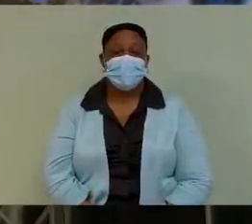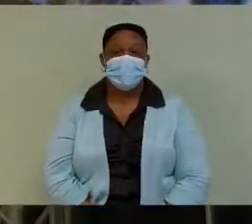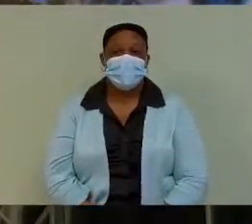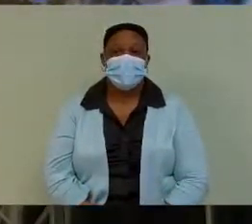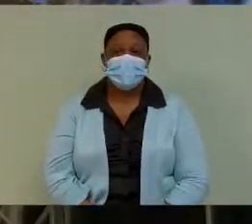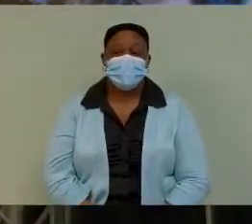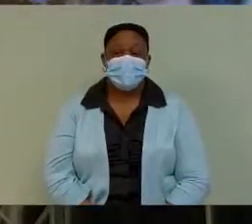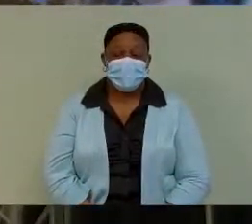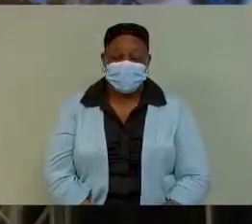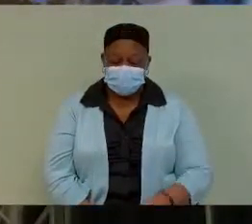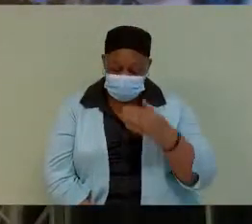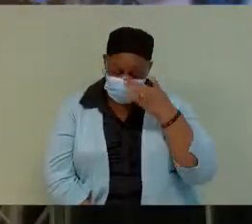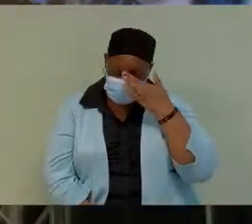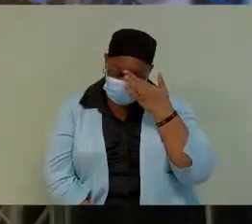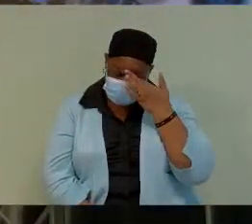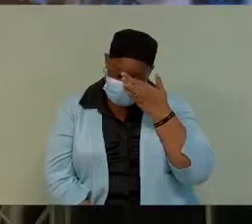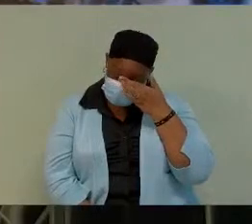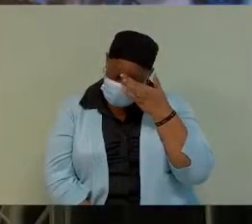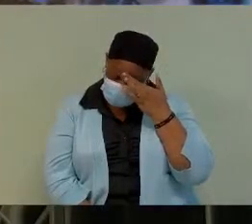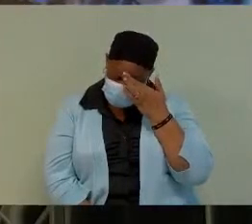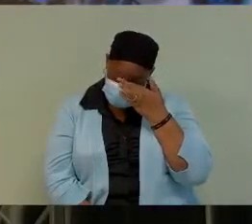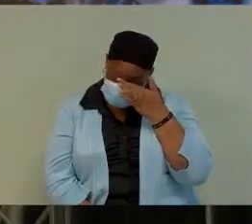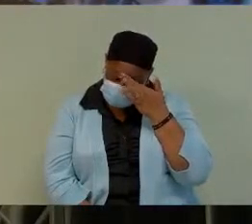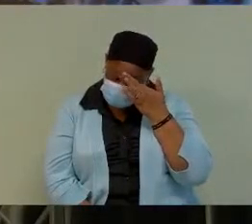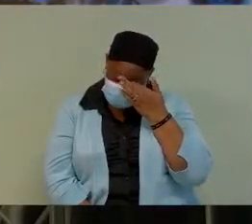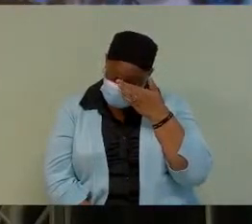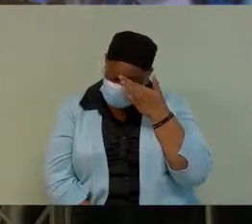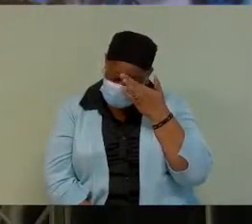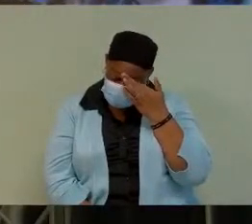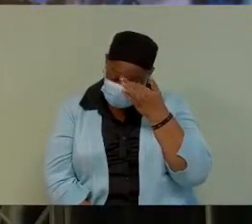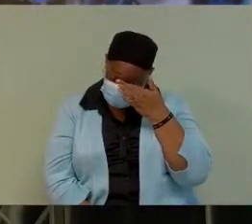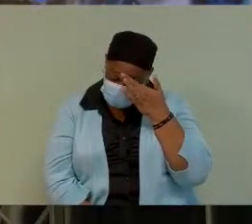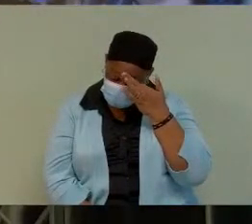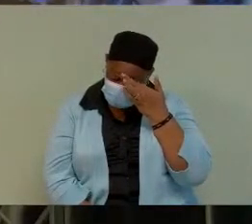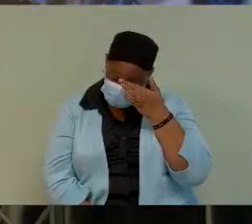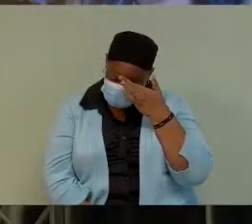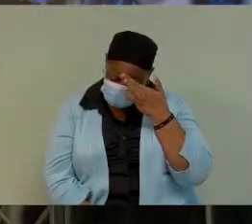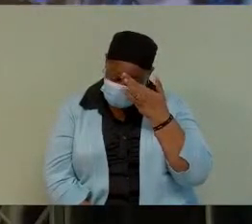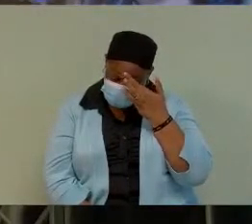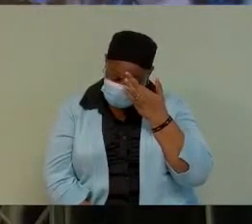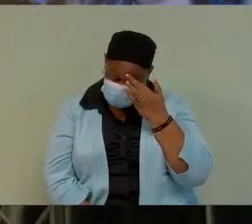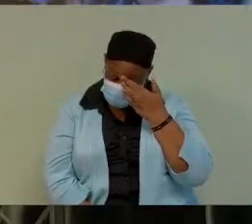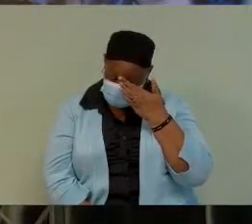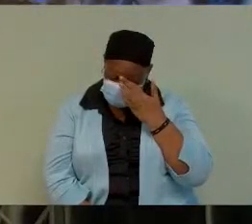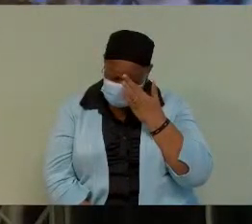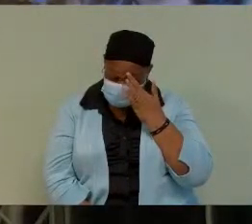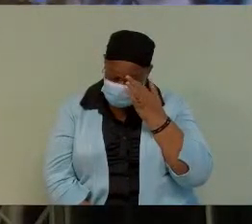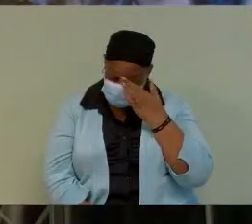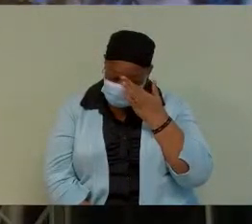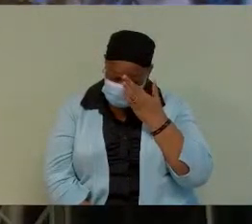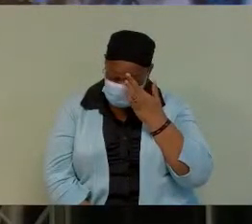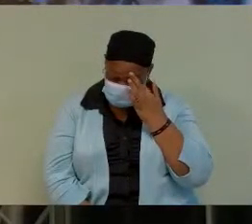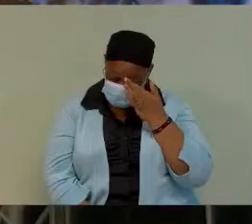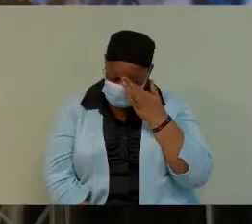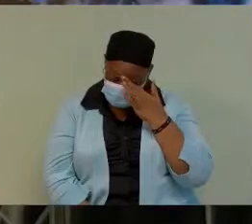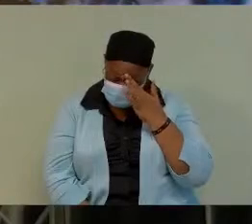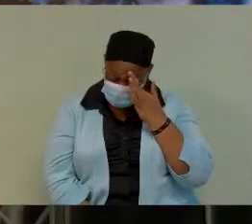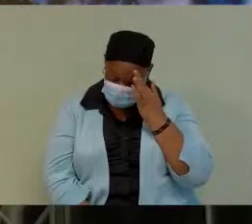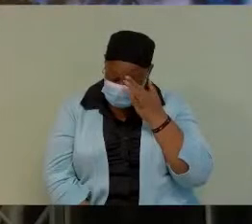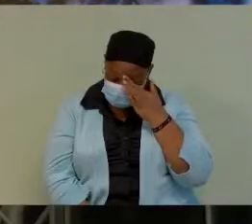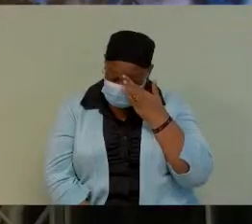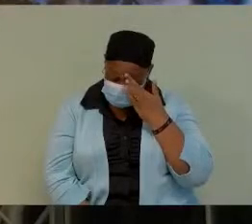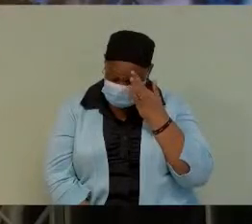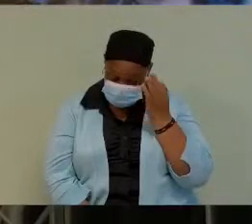Okay, I will answer your question at the end of my comment, and you will see whether or not you will agree with me that